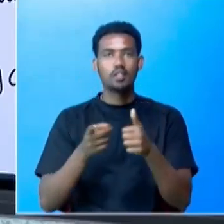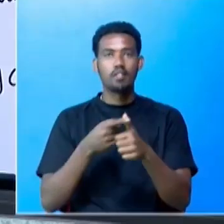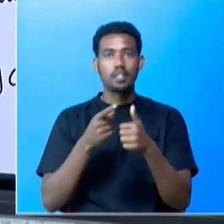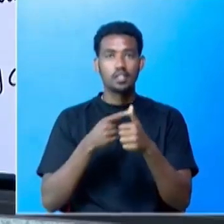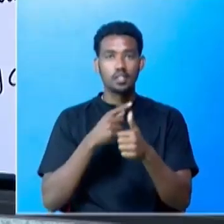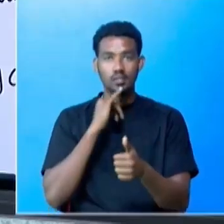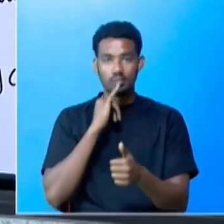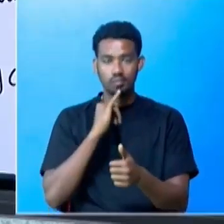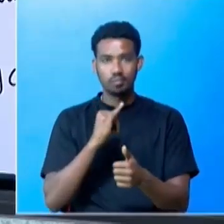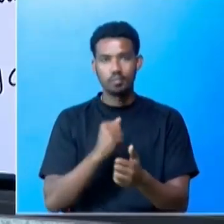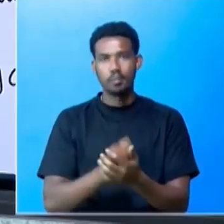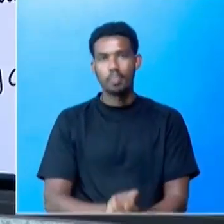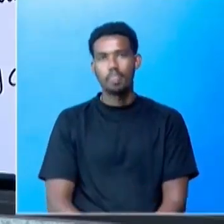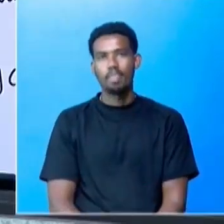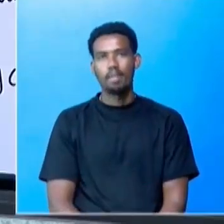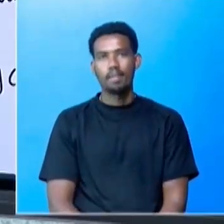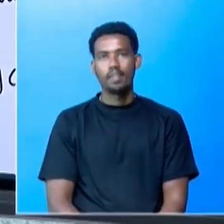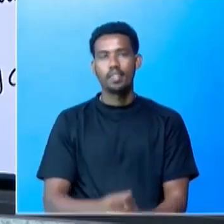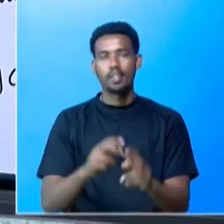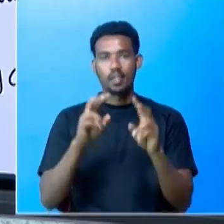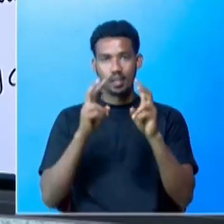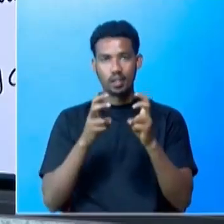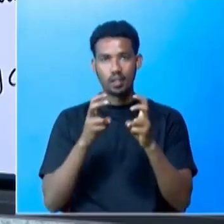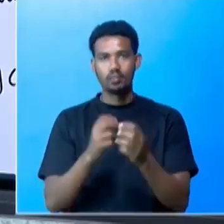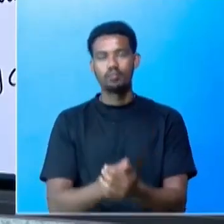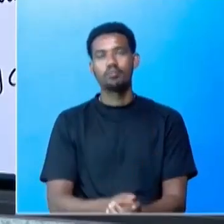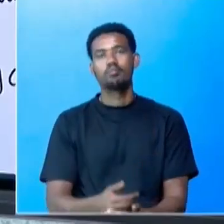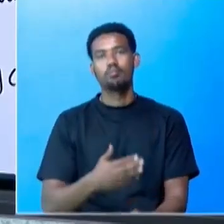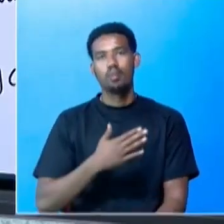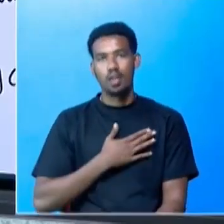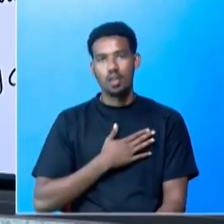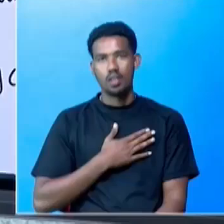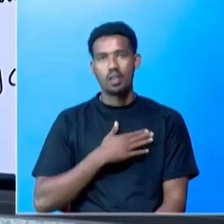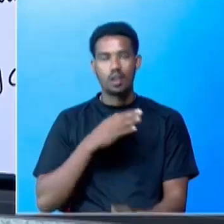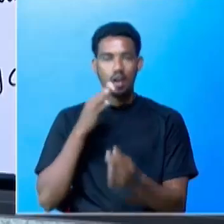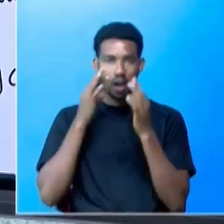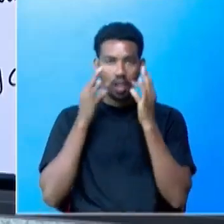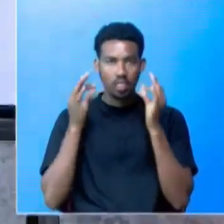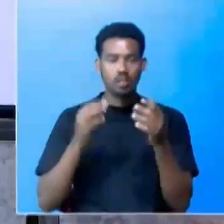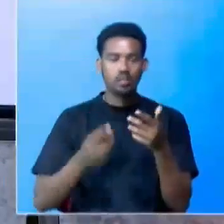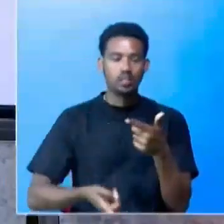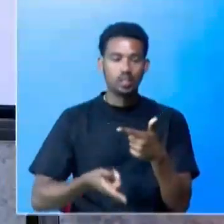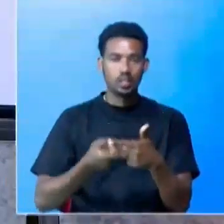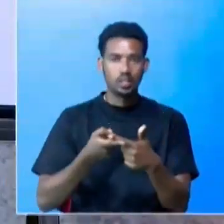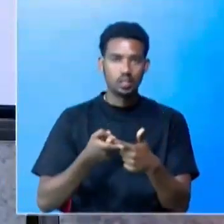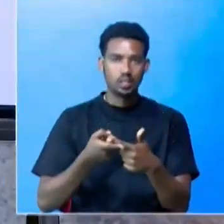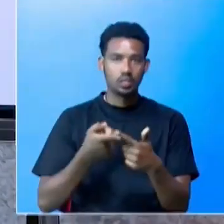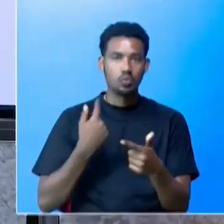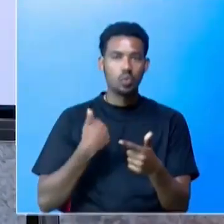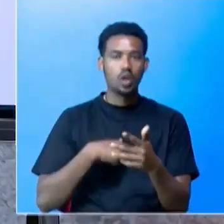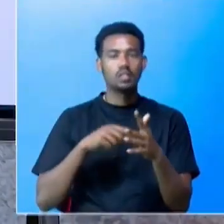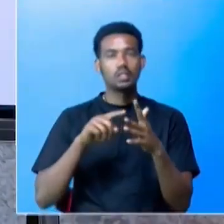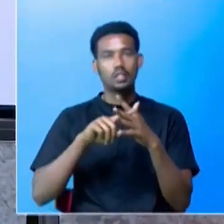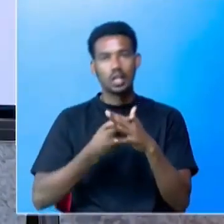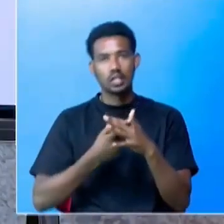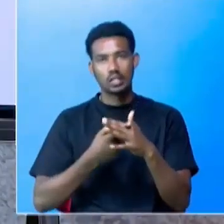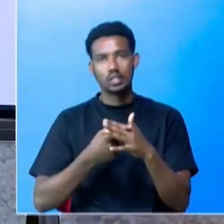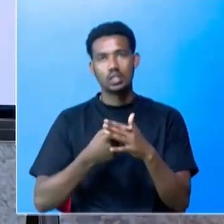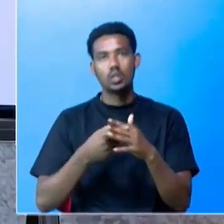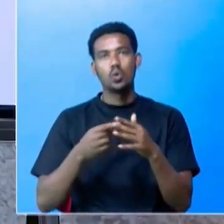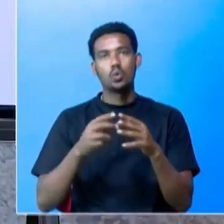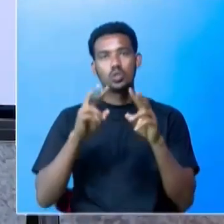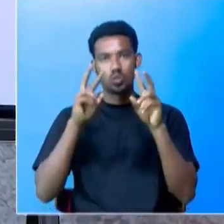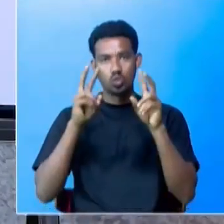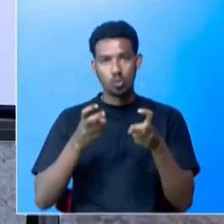is the title, my cat. The next, we are starting with